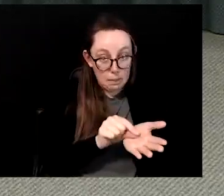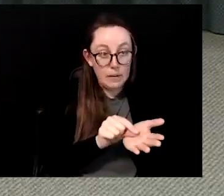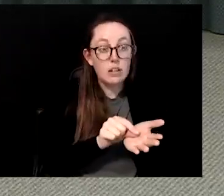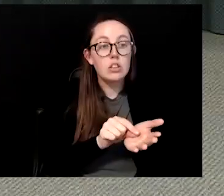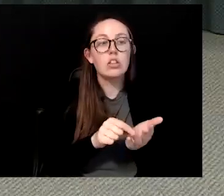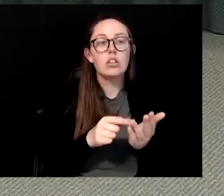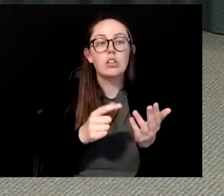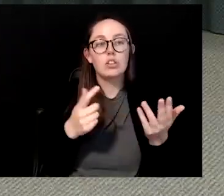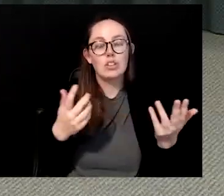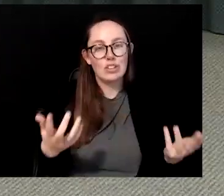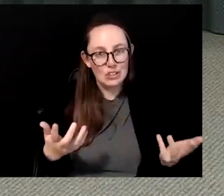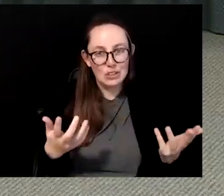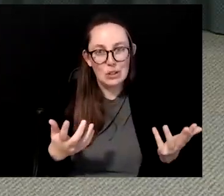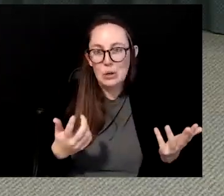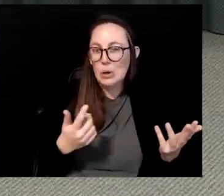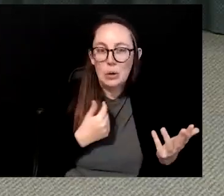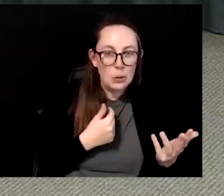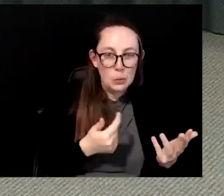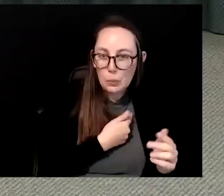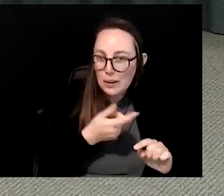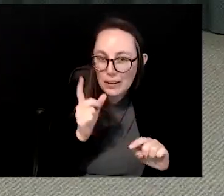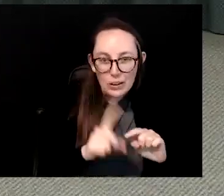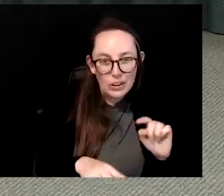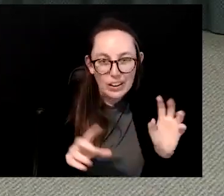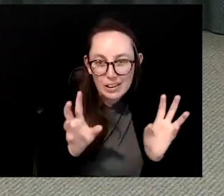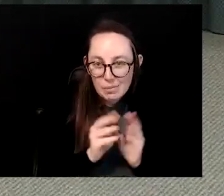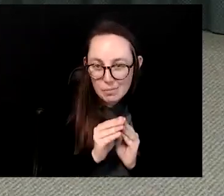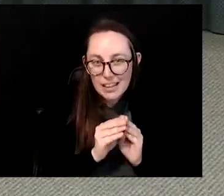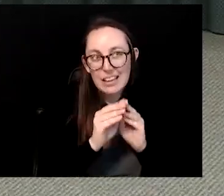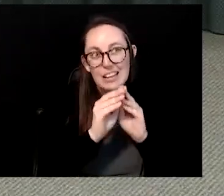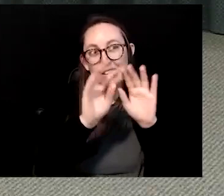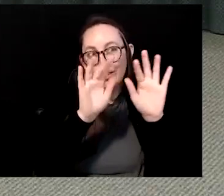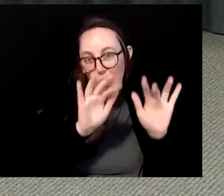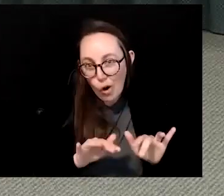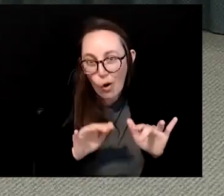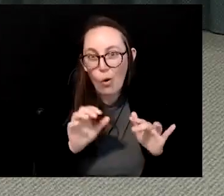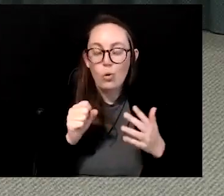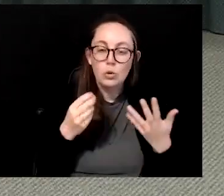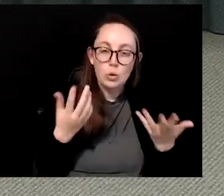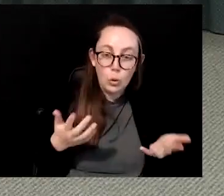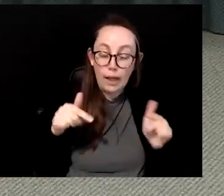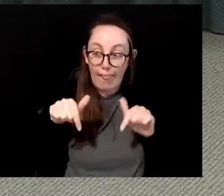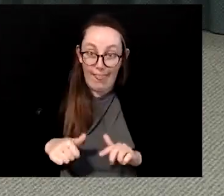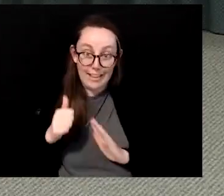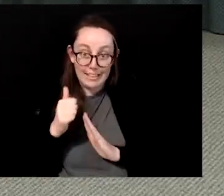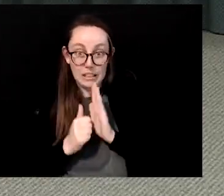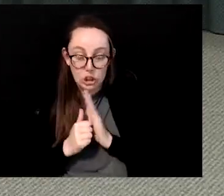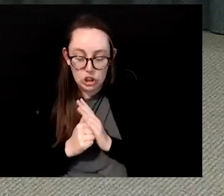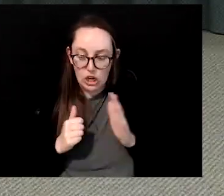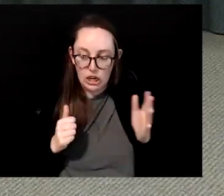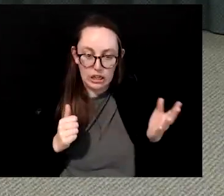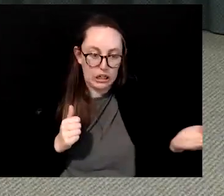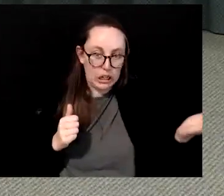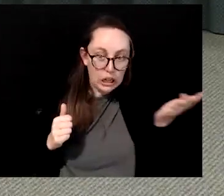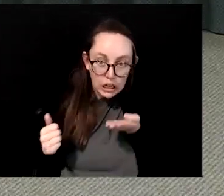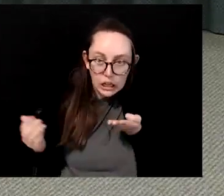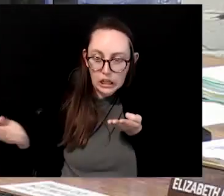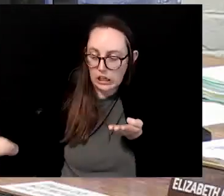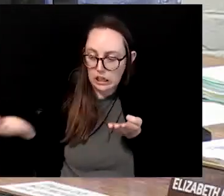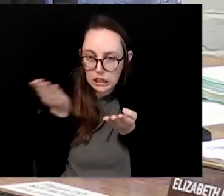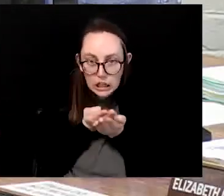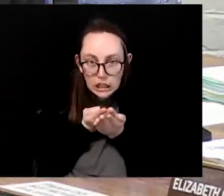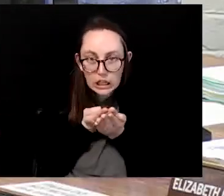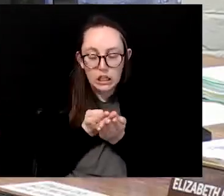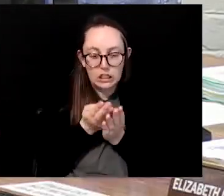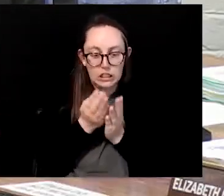sort of mishmash of both of those kind of messages yes yeah uh and that's Mega meeting Mega meeting so uh any